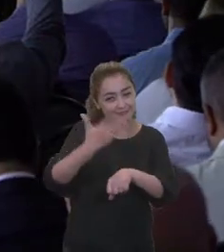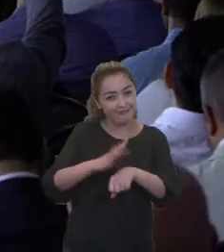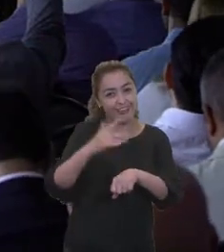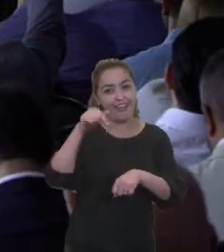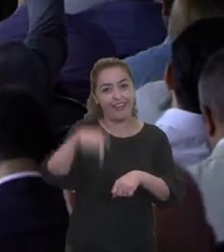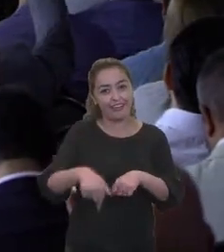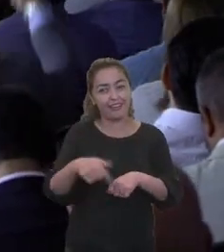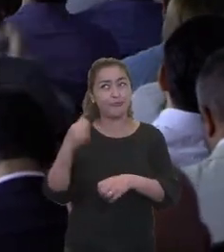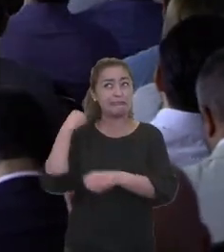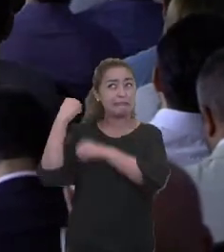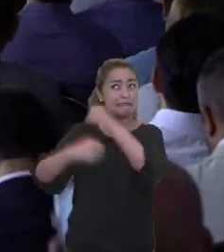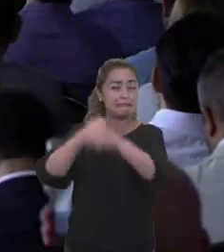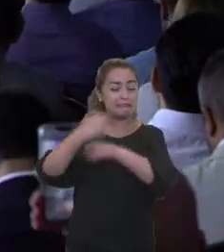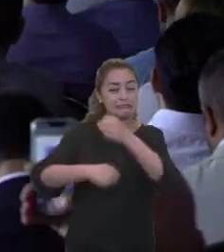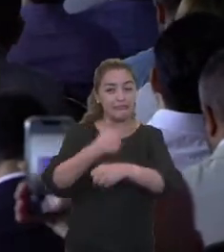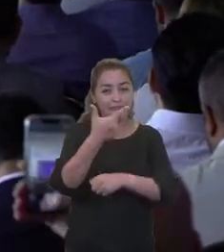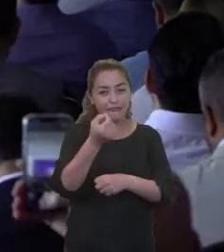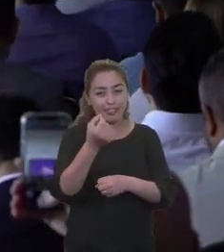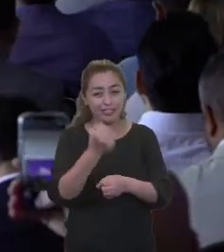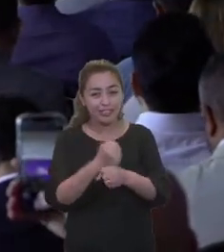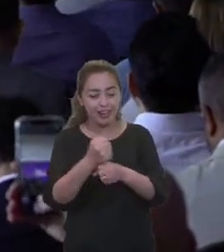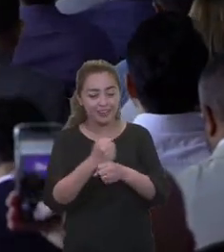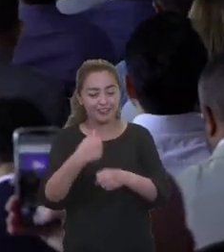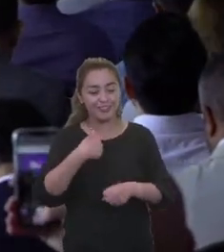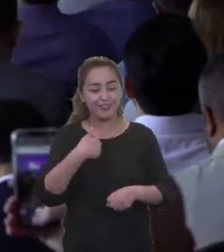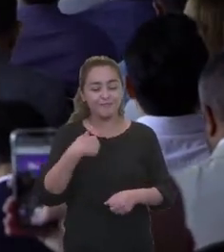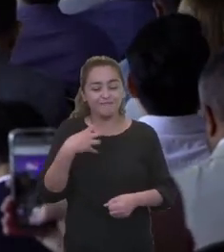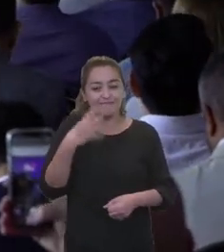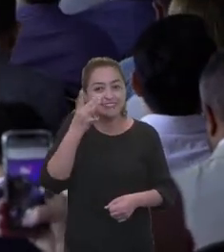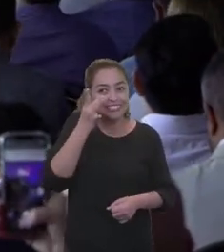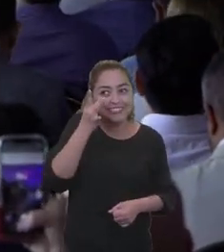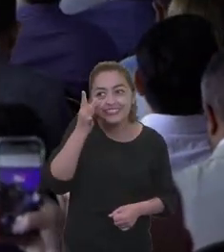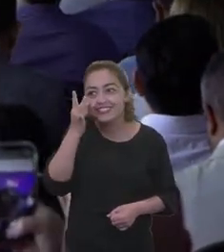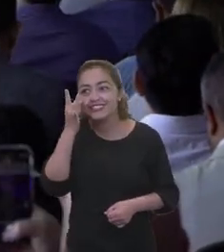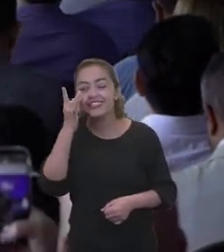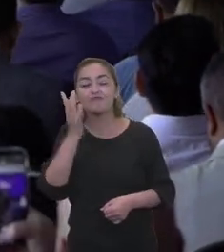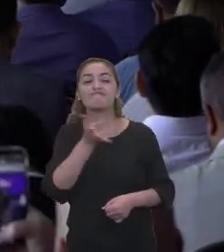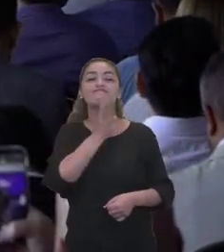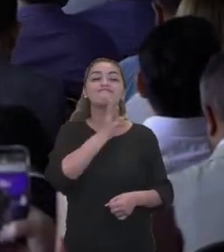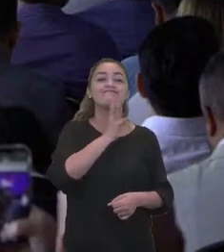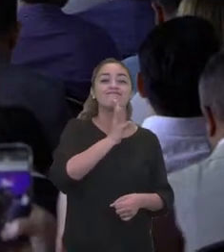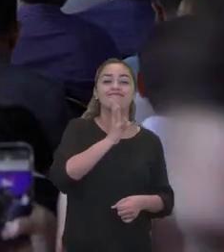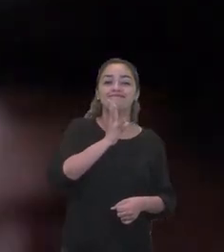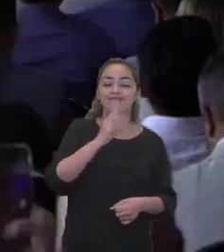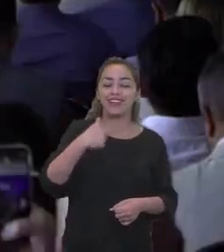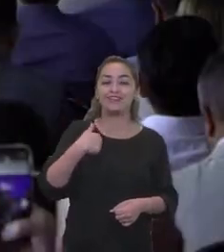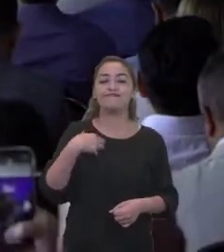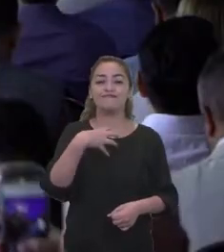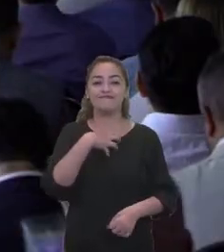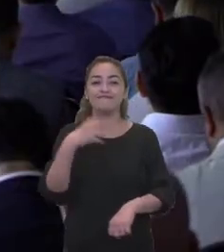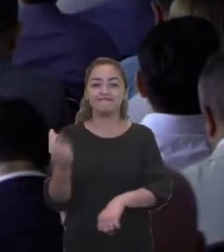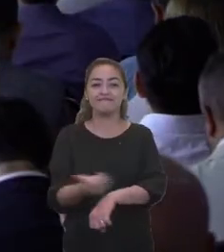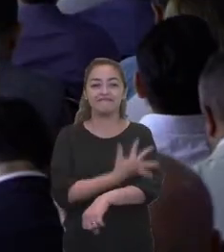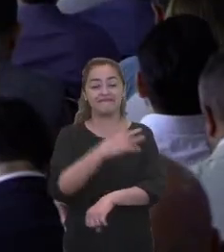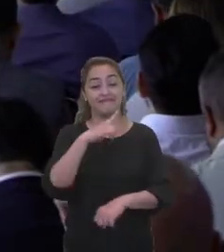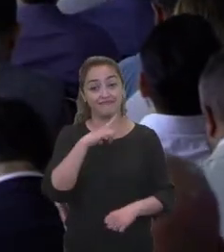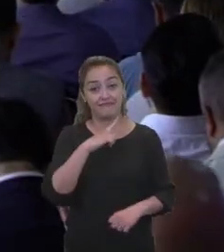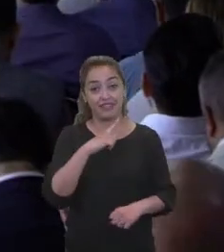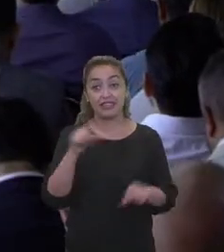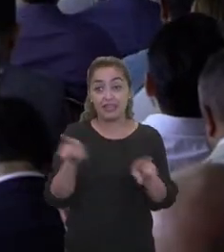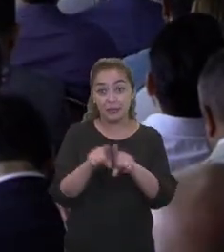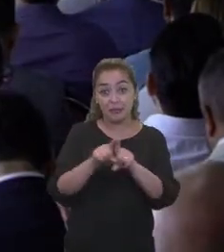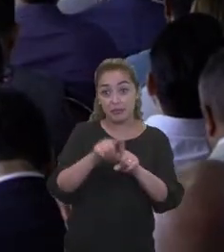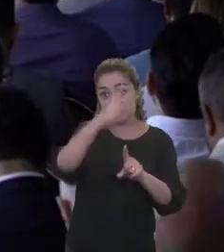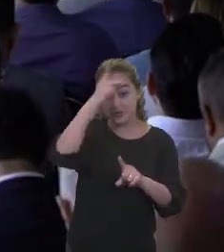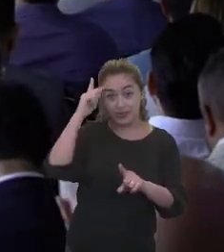2002. 2002, 20 years ago. It's a lot of memories. I see some friendly faces. Those of you who